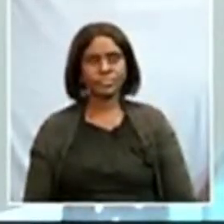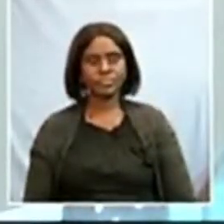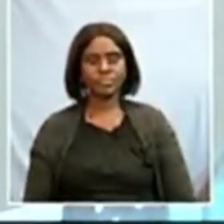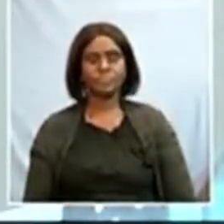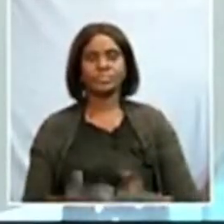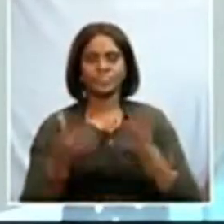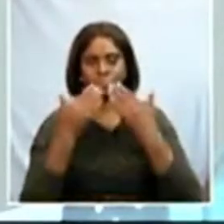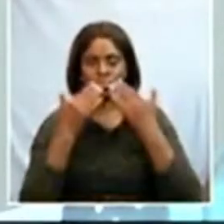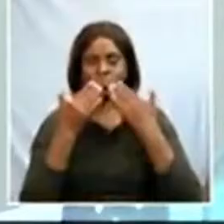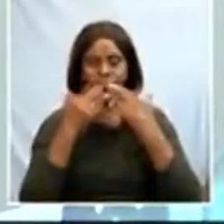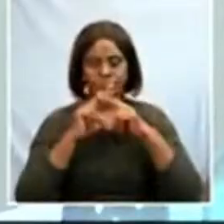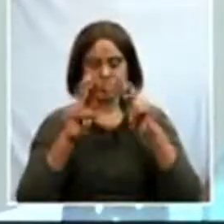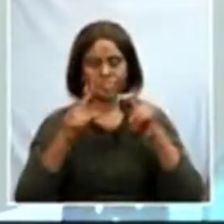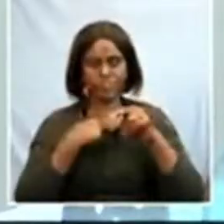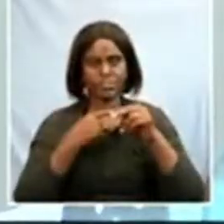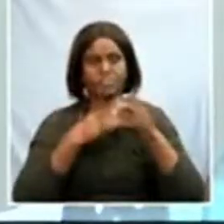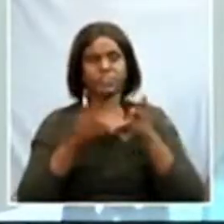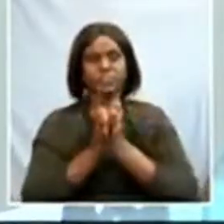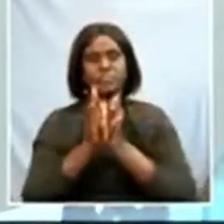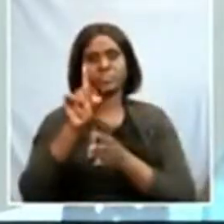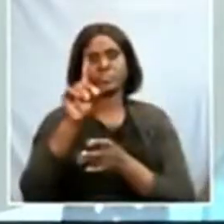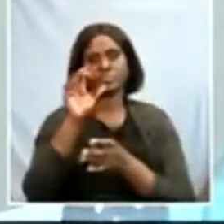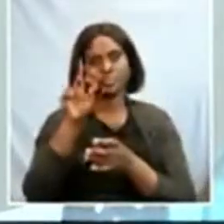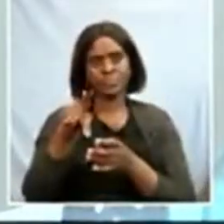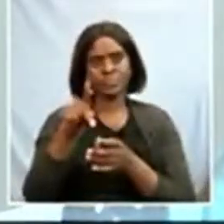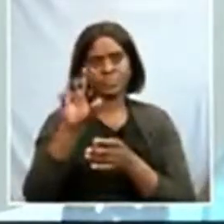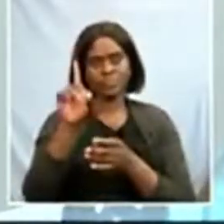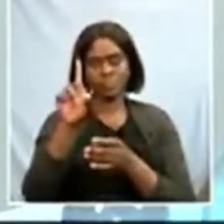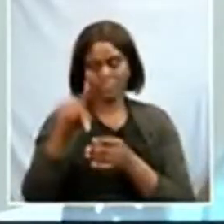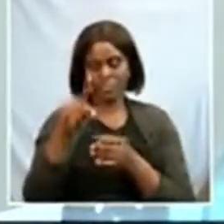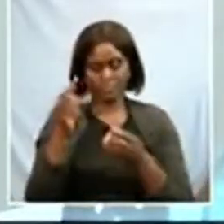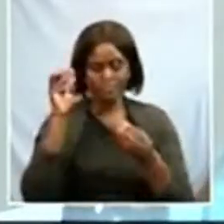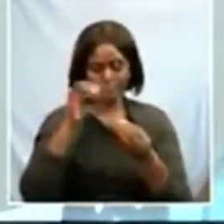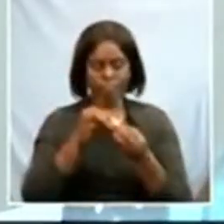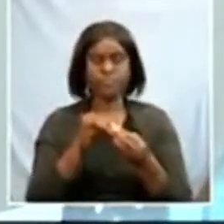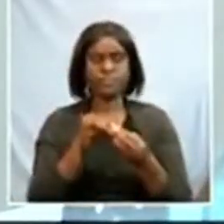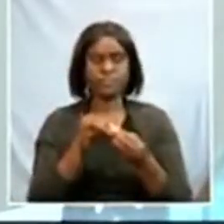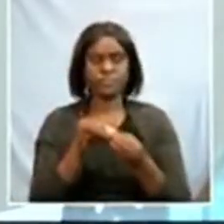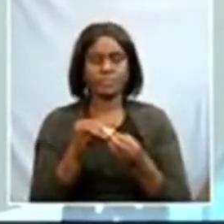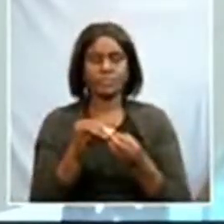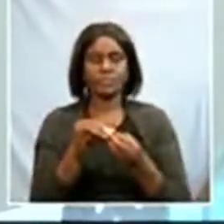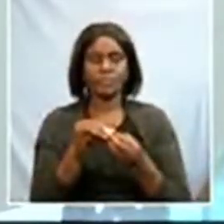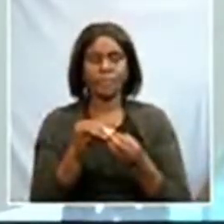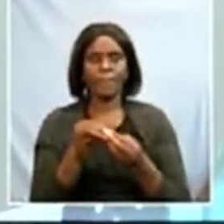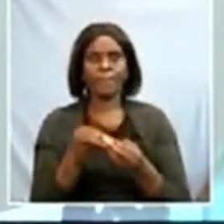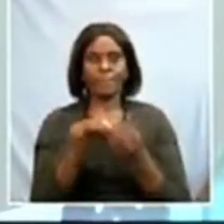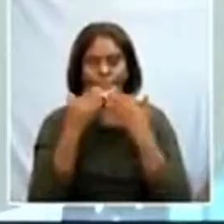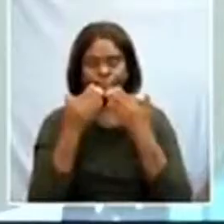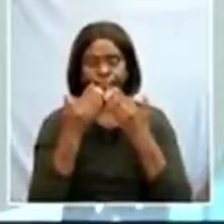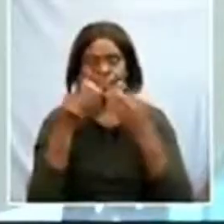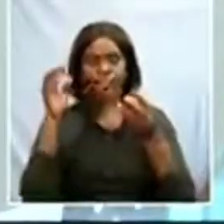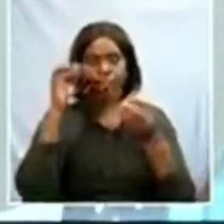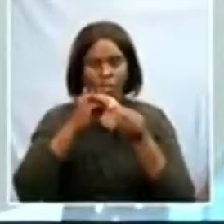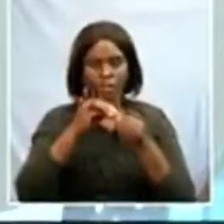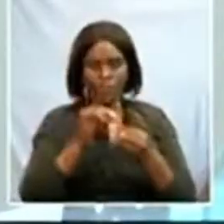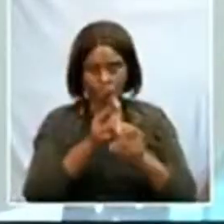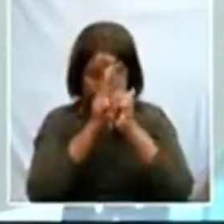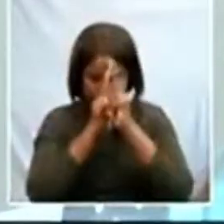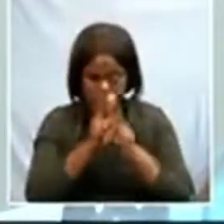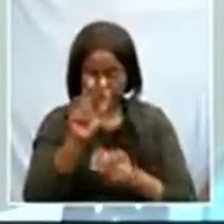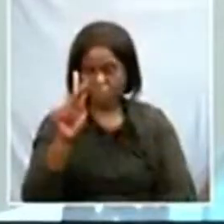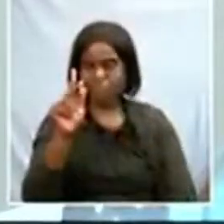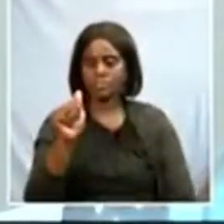Thank you, Chair. Let me ask DP to add on the... Yes. Thank you. Additional Honorable